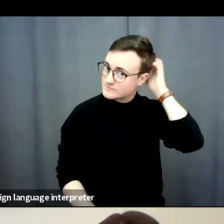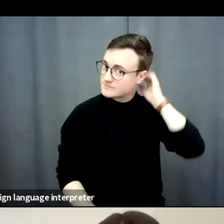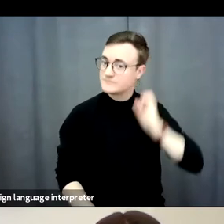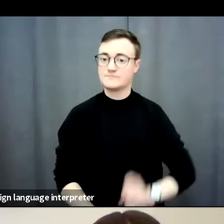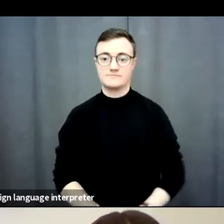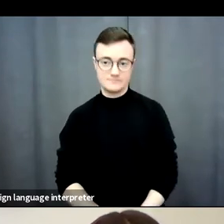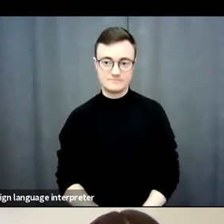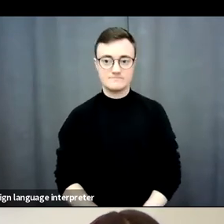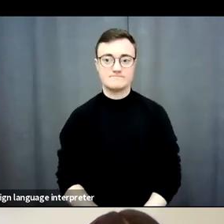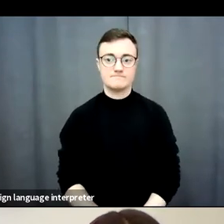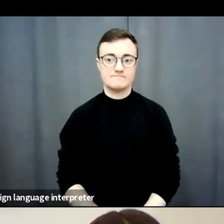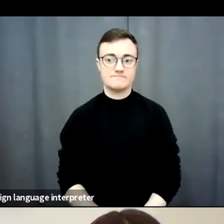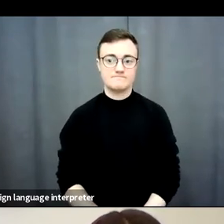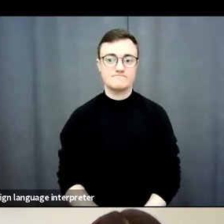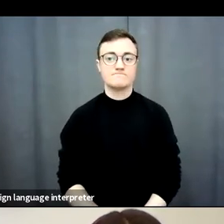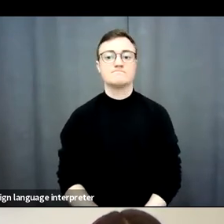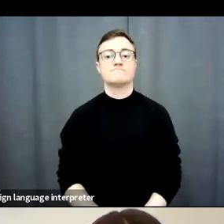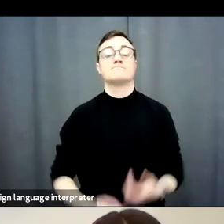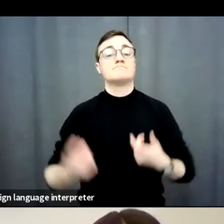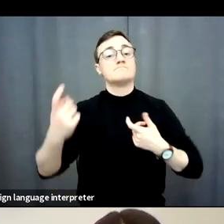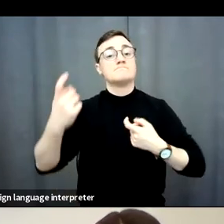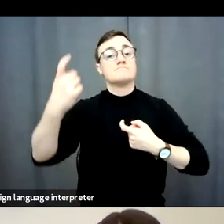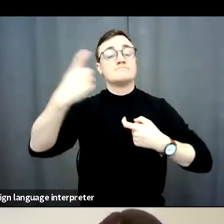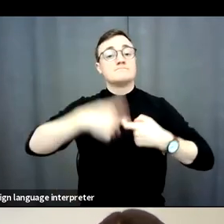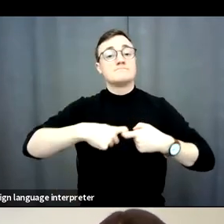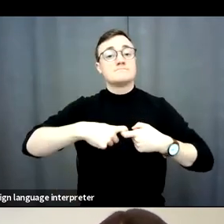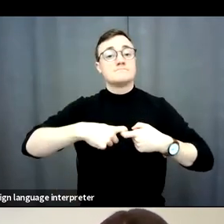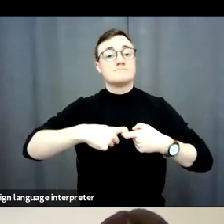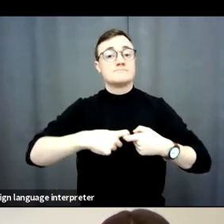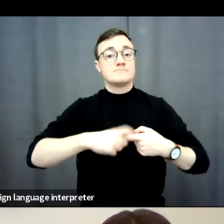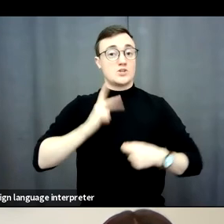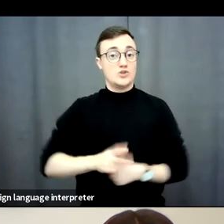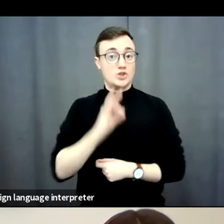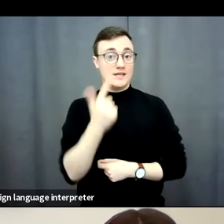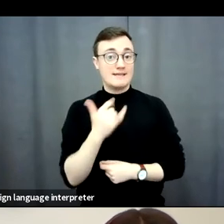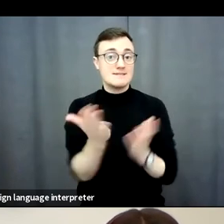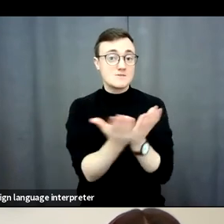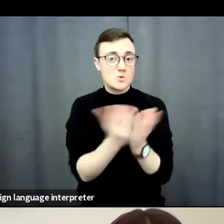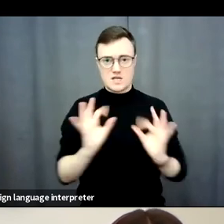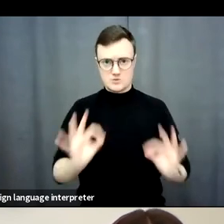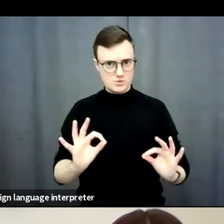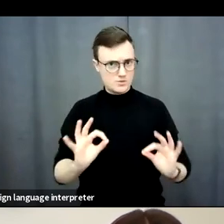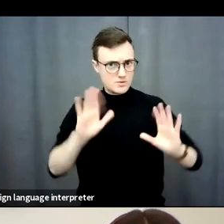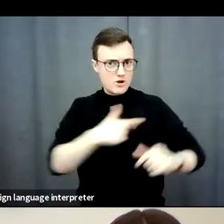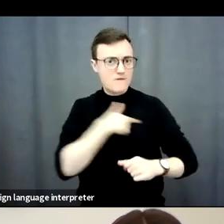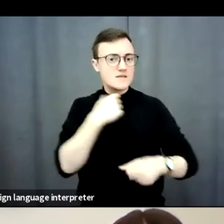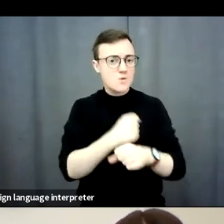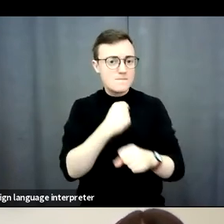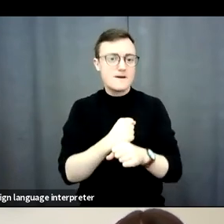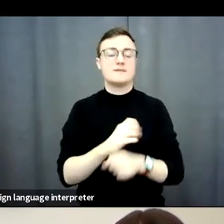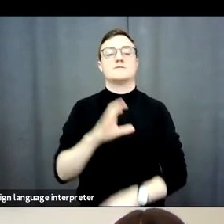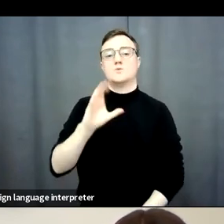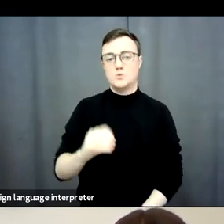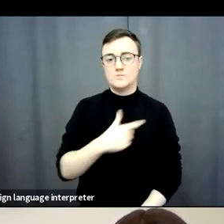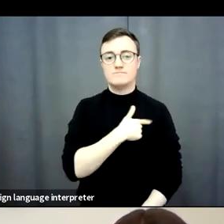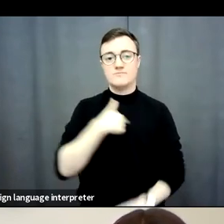So what have we been doing about safety in school? We have been working